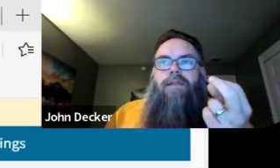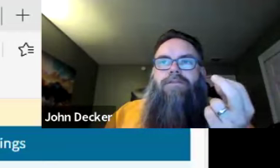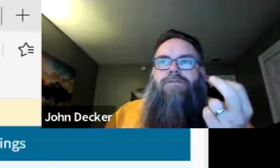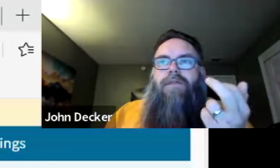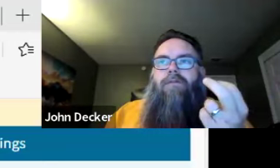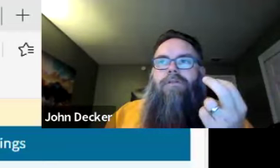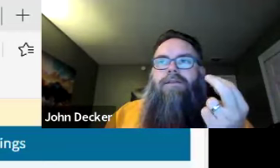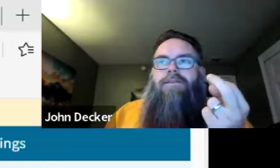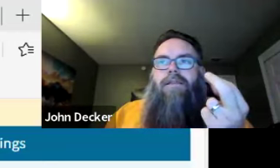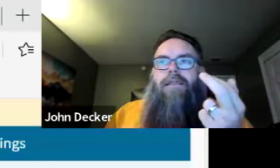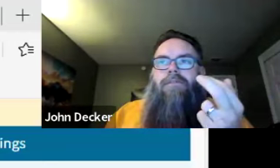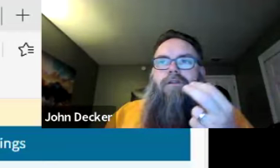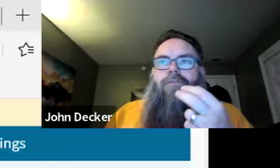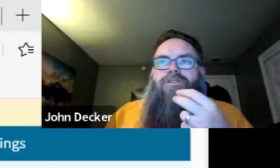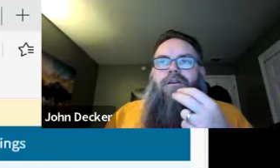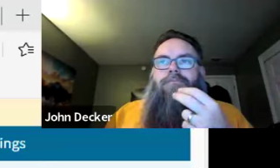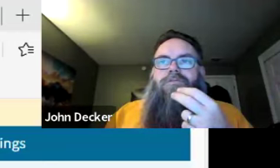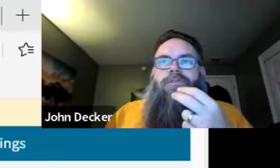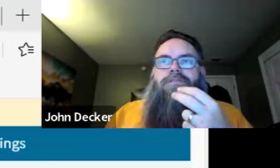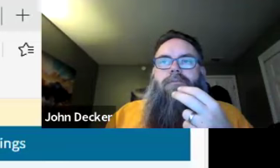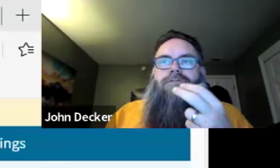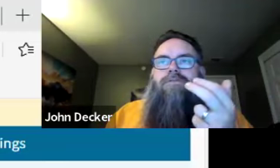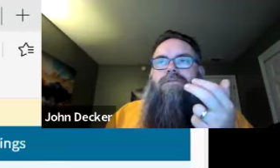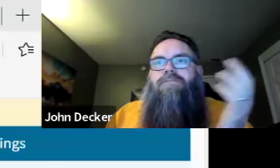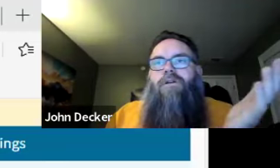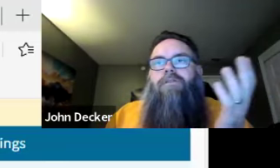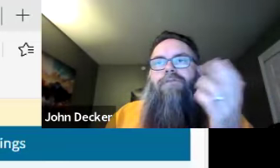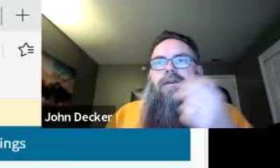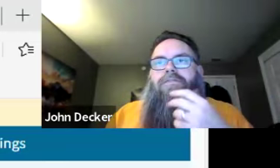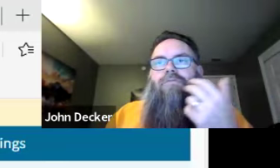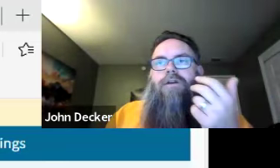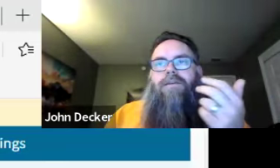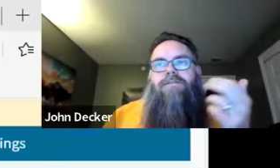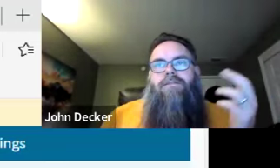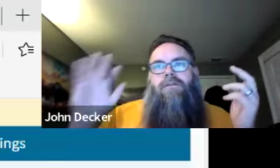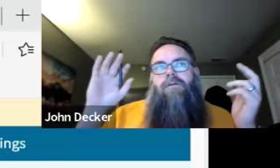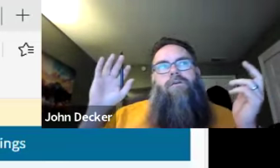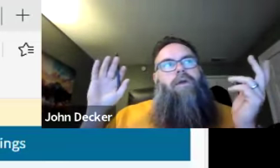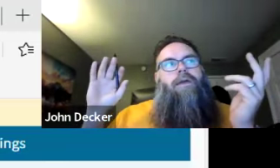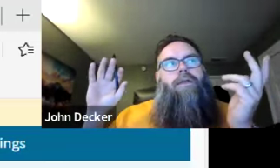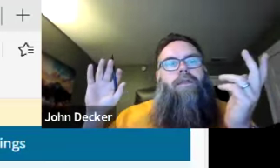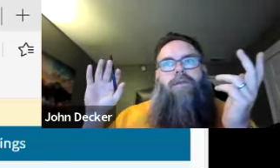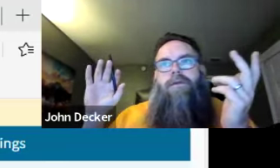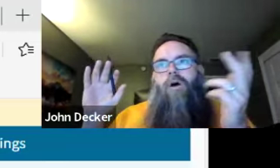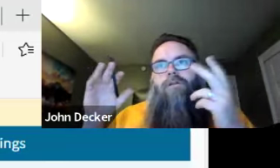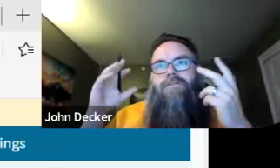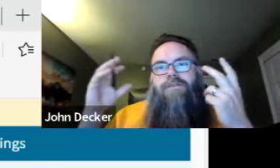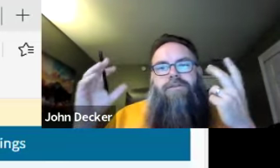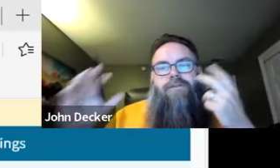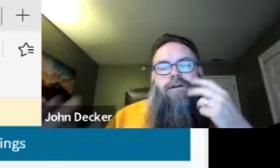hearings that are related to that release, and then the final budget comes over the summer. So this is part of the phase of the process when